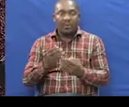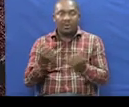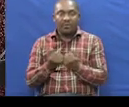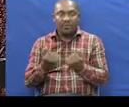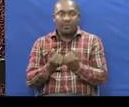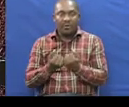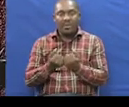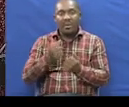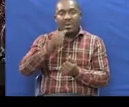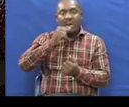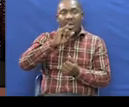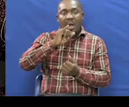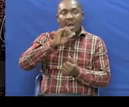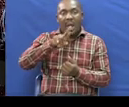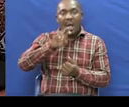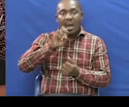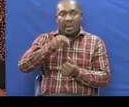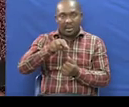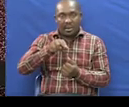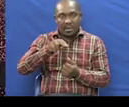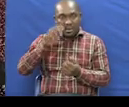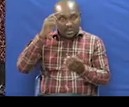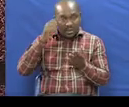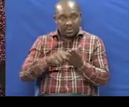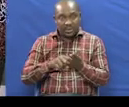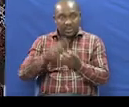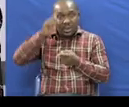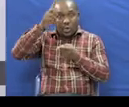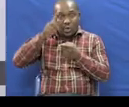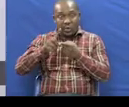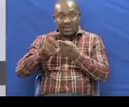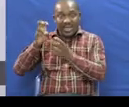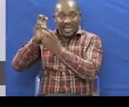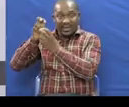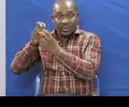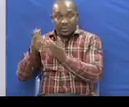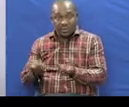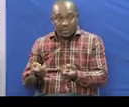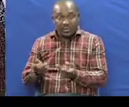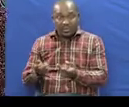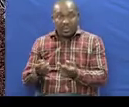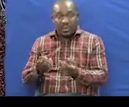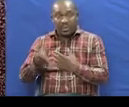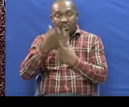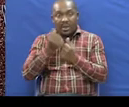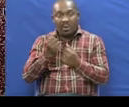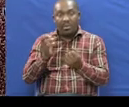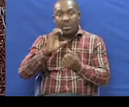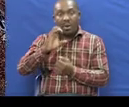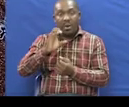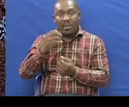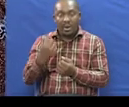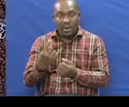say after lose 1 electron and become copper 1, it is electronic configuration now. We can see it